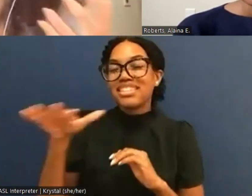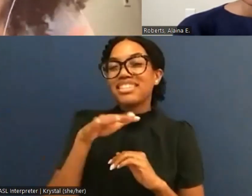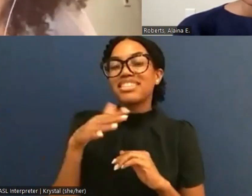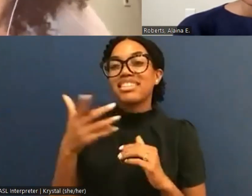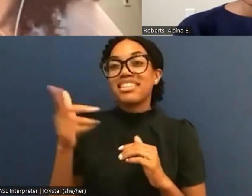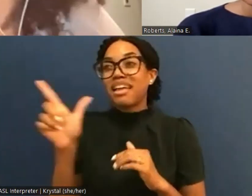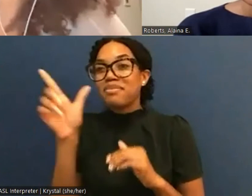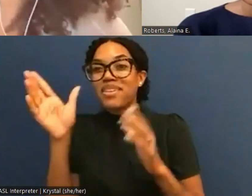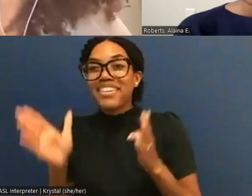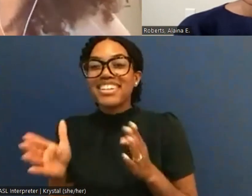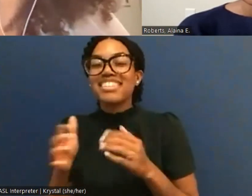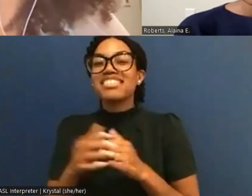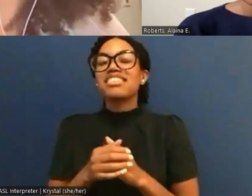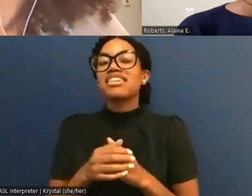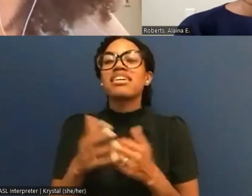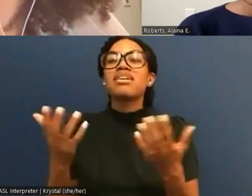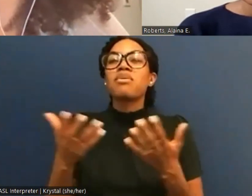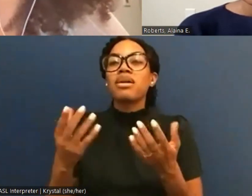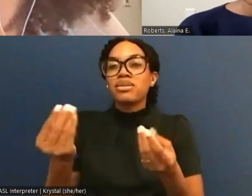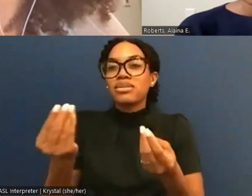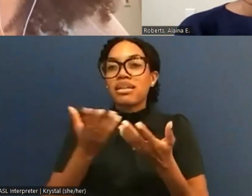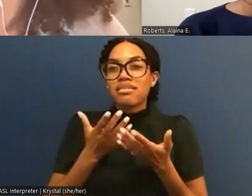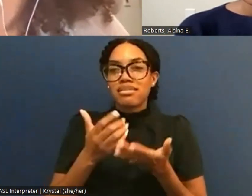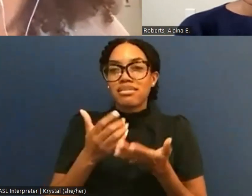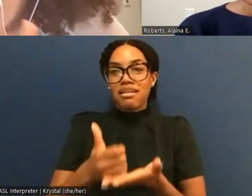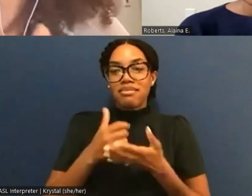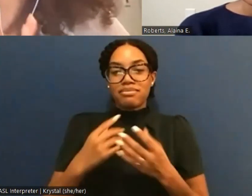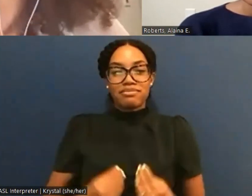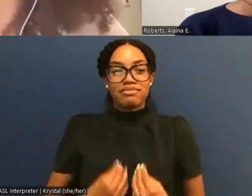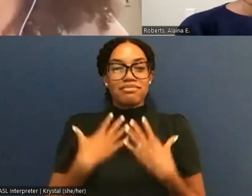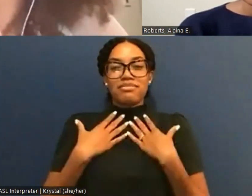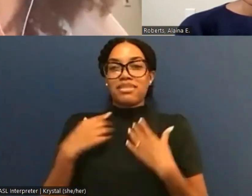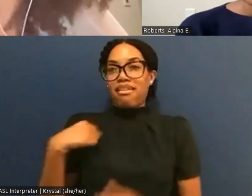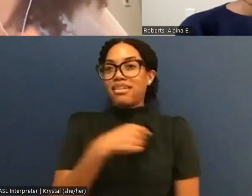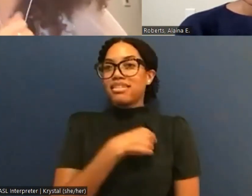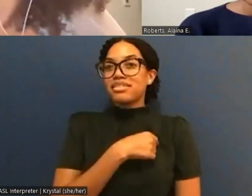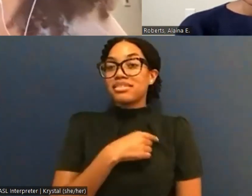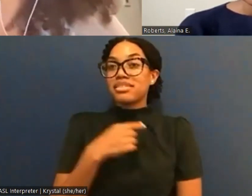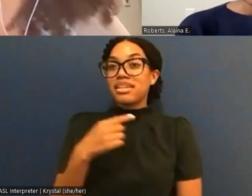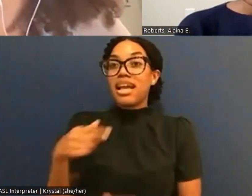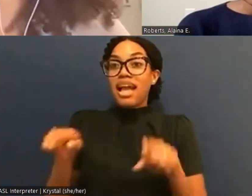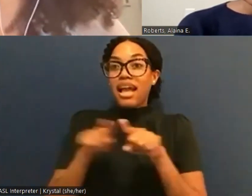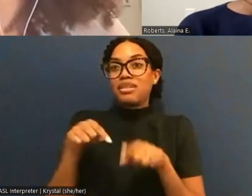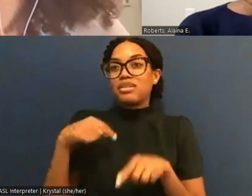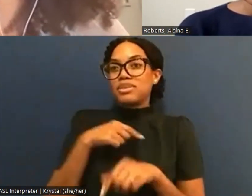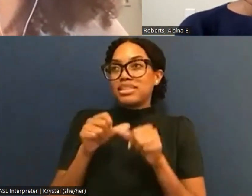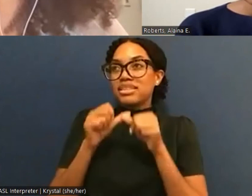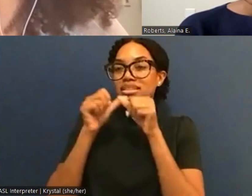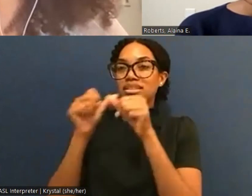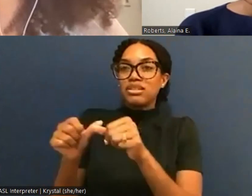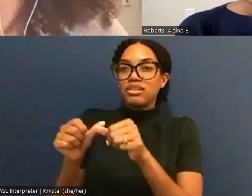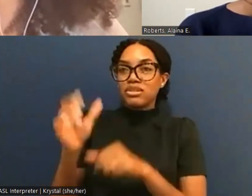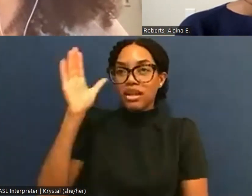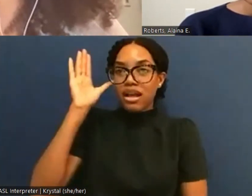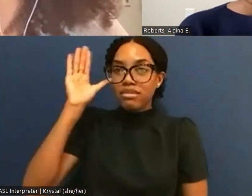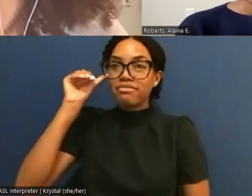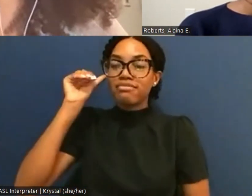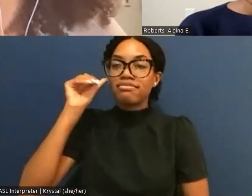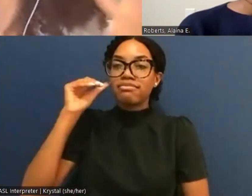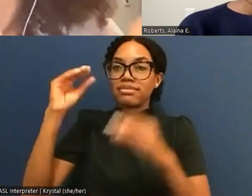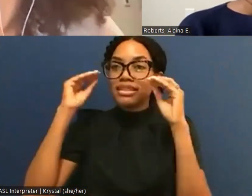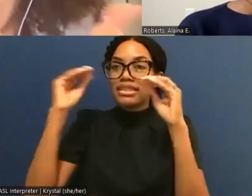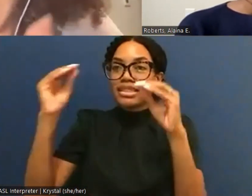What would you leave us with as words of inspiration as we continue to double down in our efforts to teach the truth regardless of the